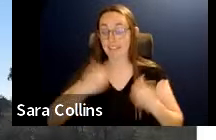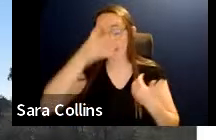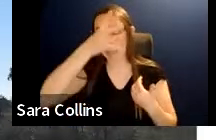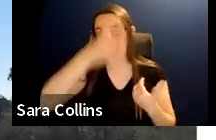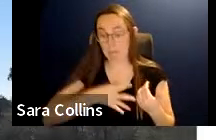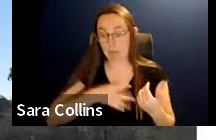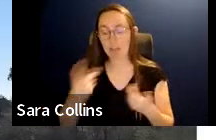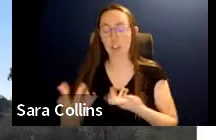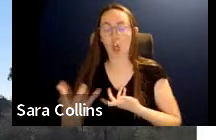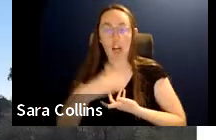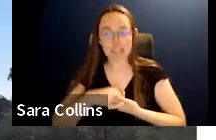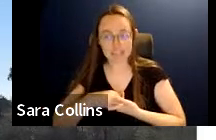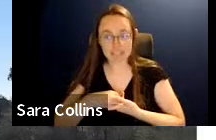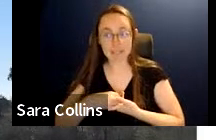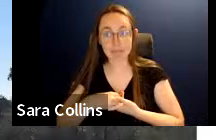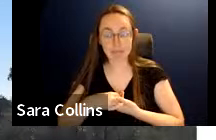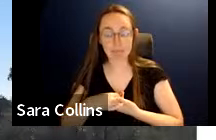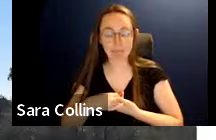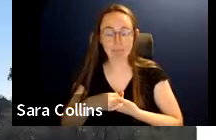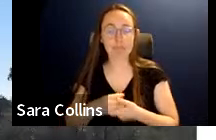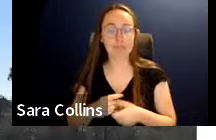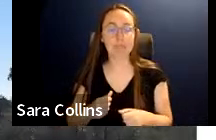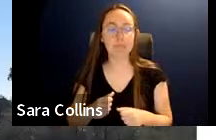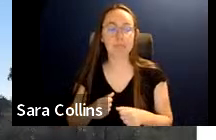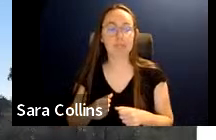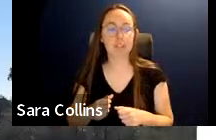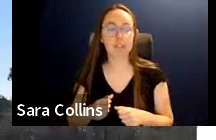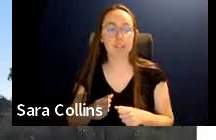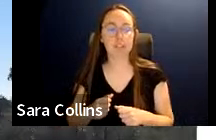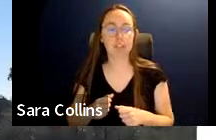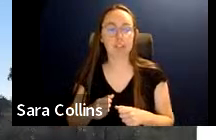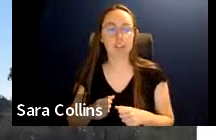has autism and is